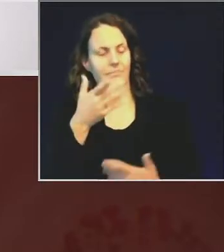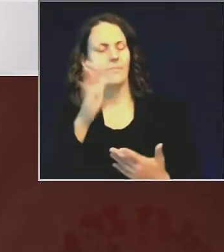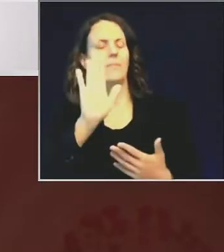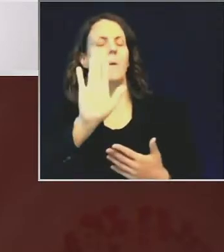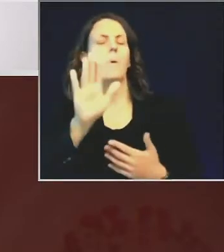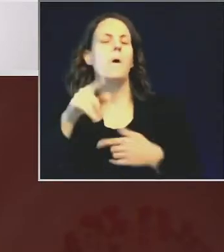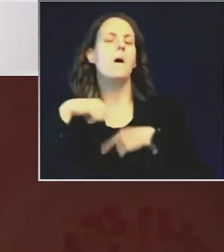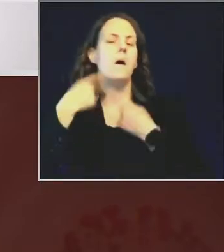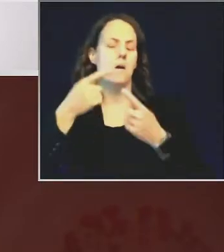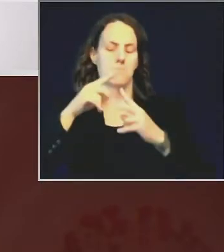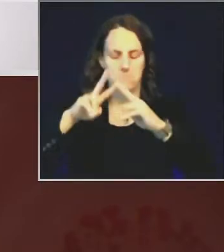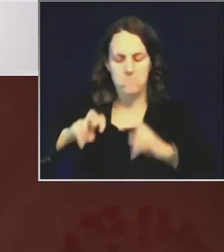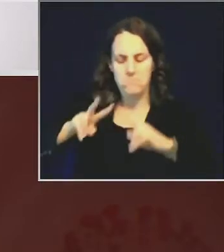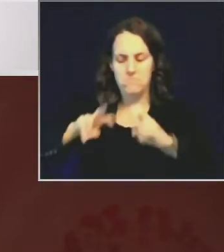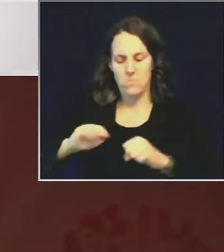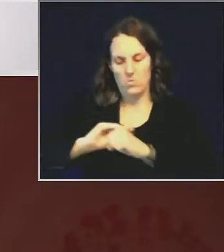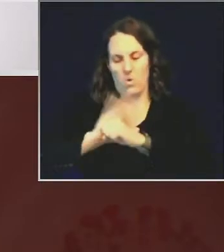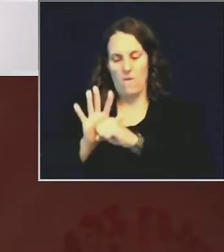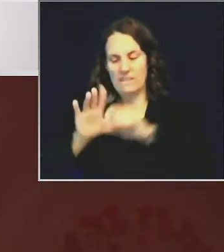state?